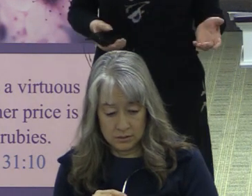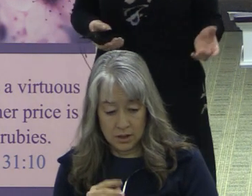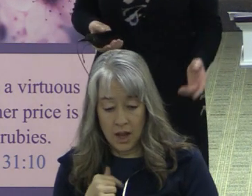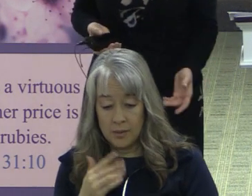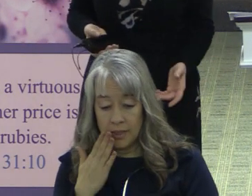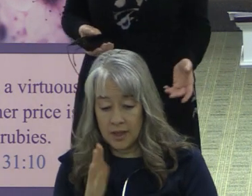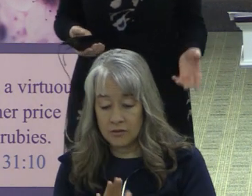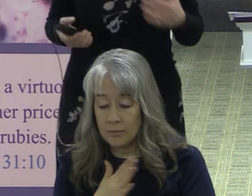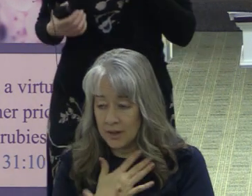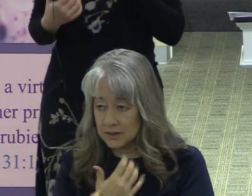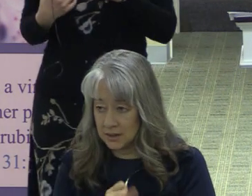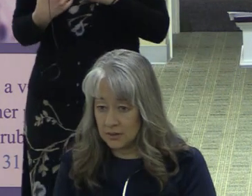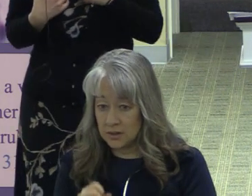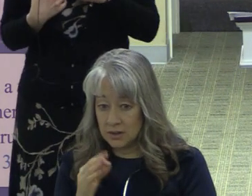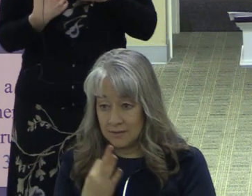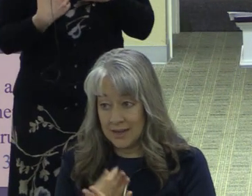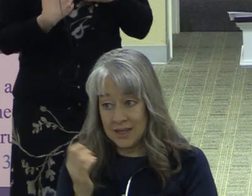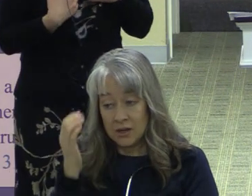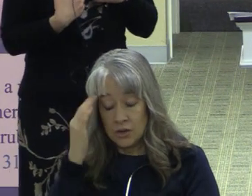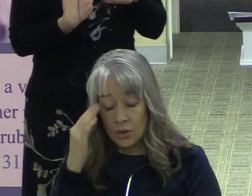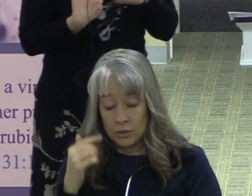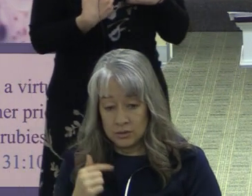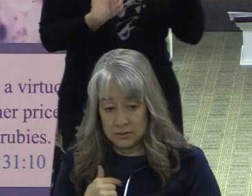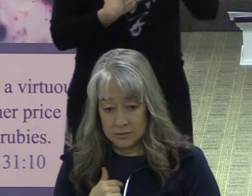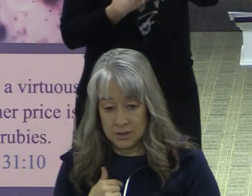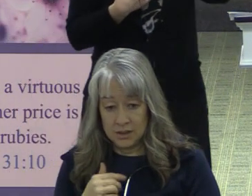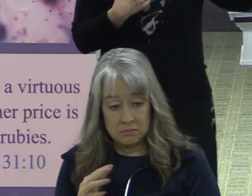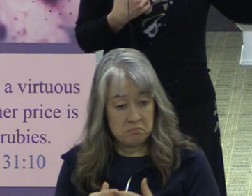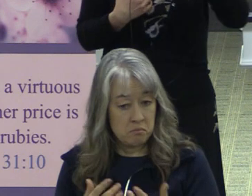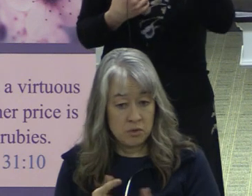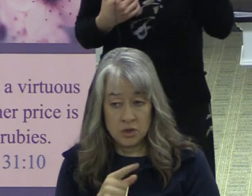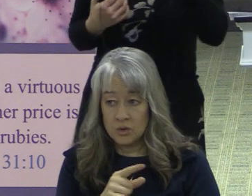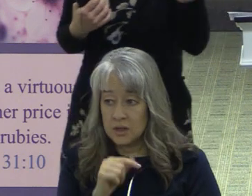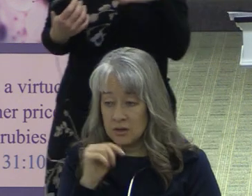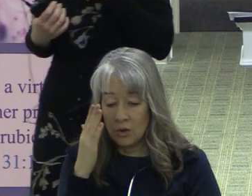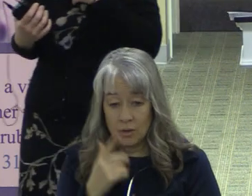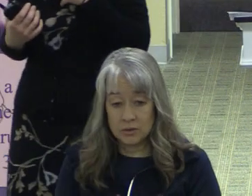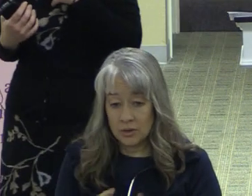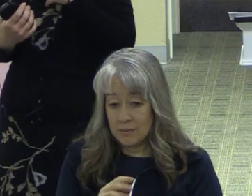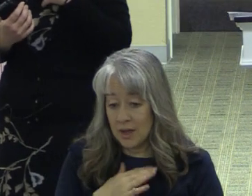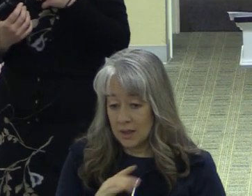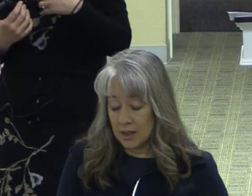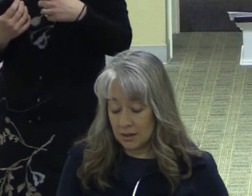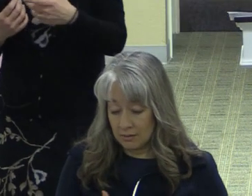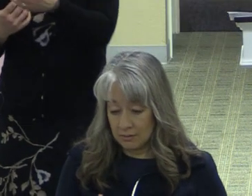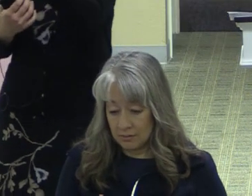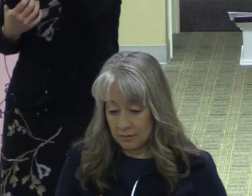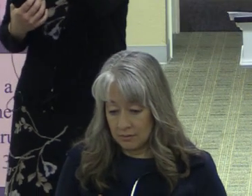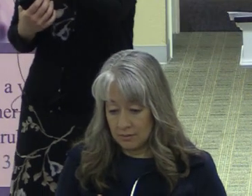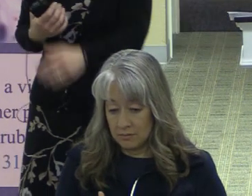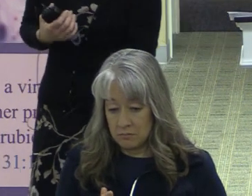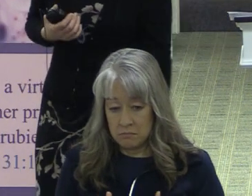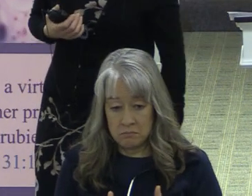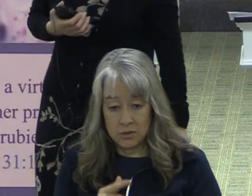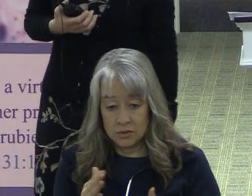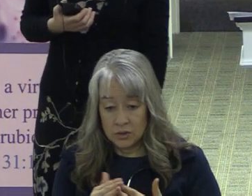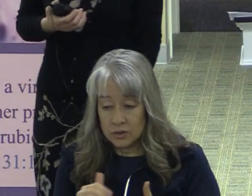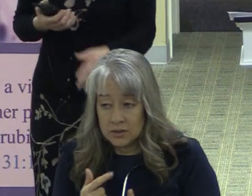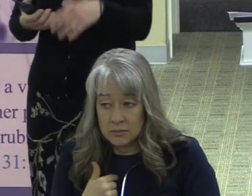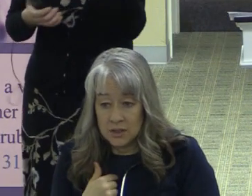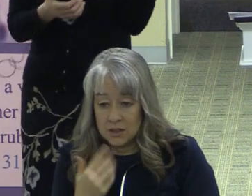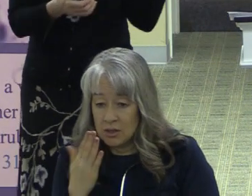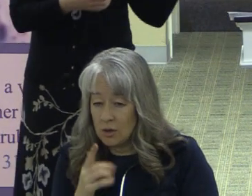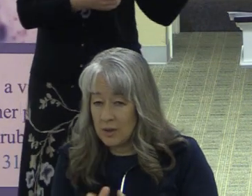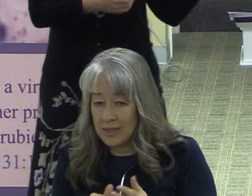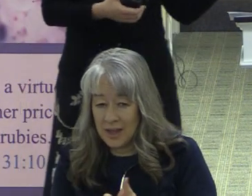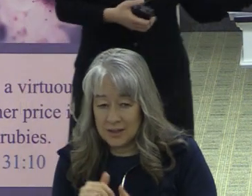I'm thankful for my salvation, the fact that he knows me. Even when you guys didn't know what was going on in my life, even those closest to me didn't